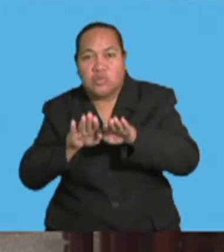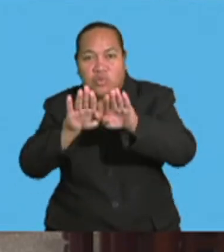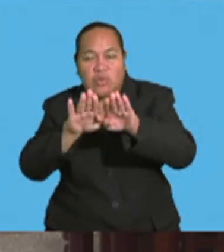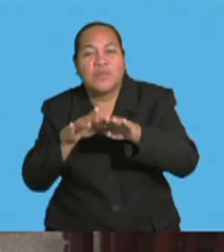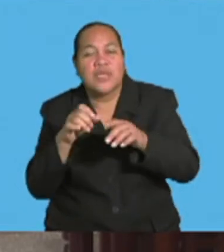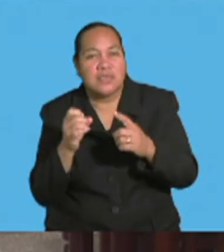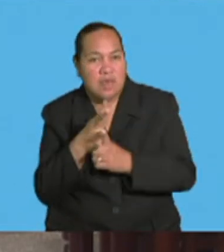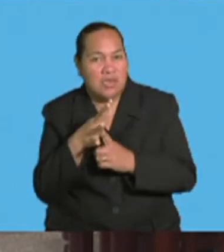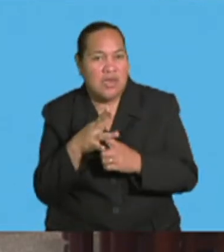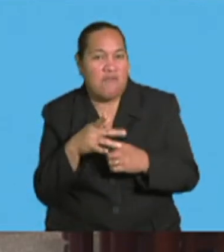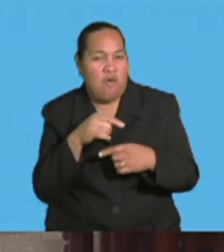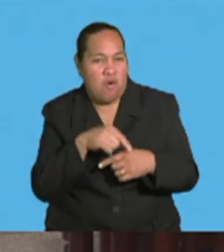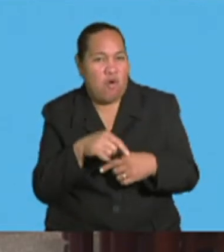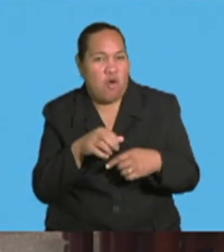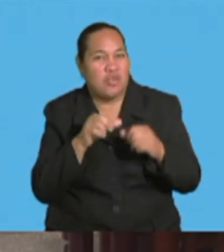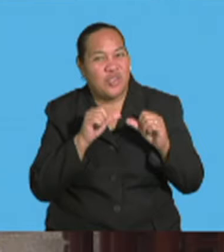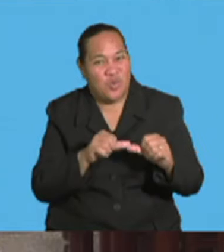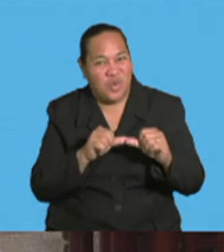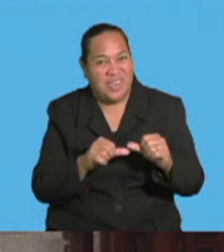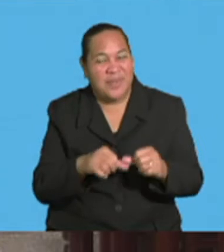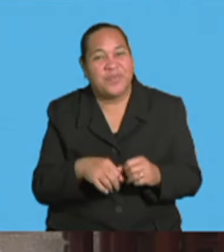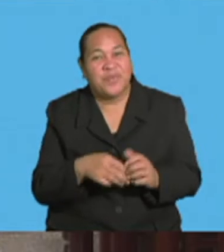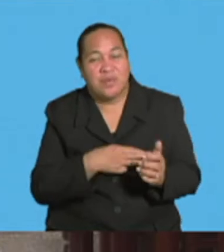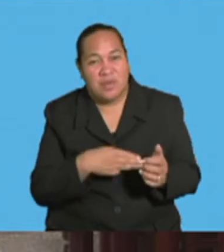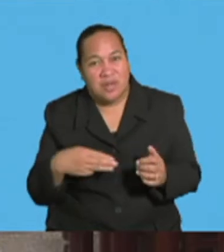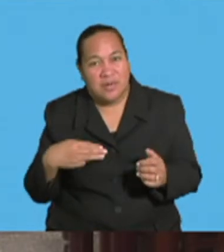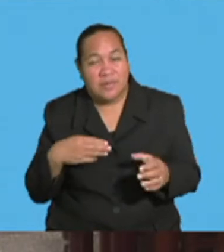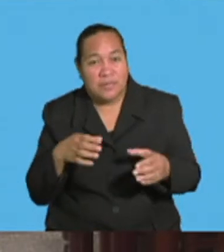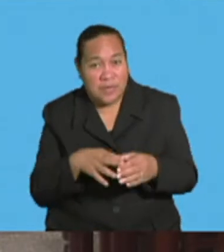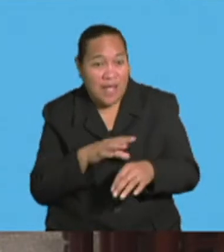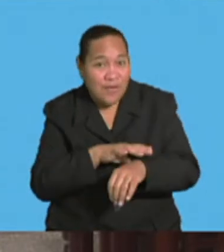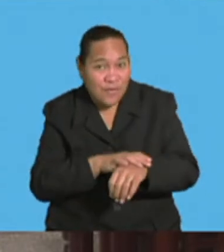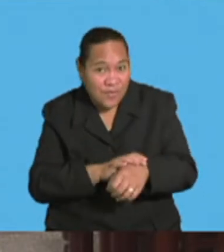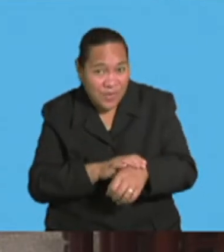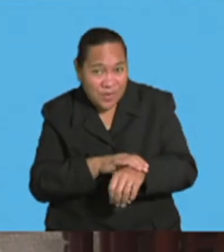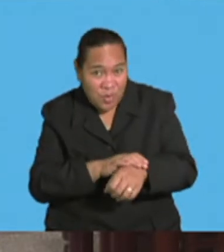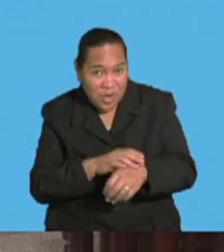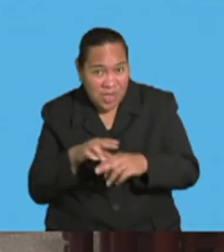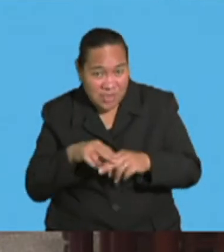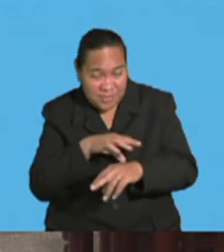security arrangements. The Fiji Police Force is currently undergoing a 5-year